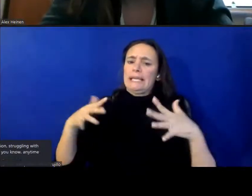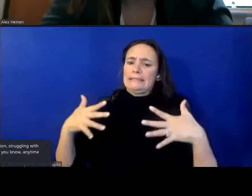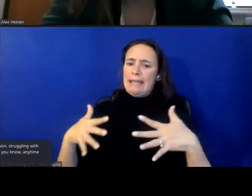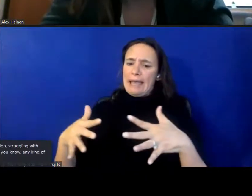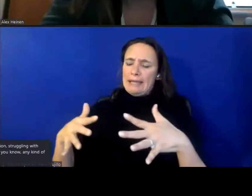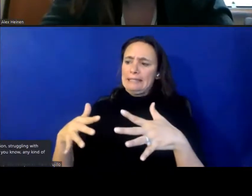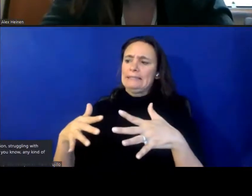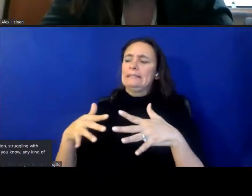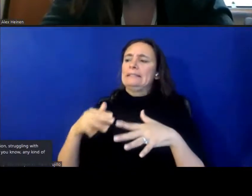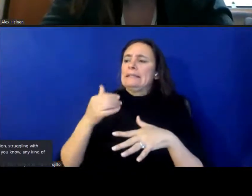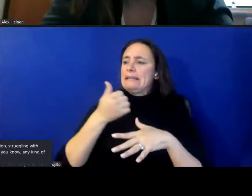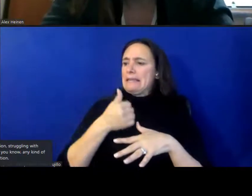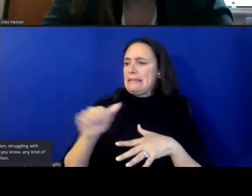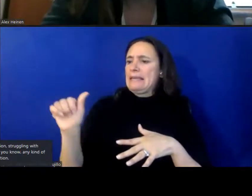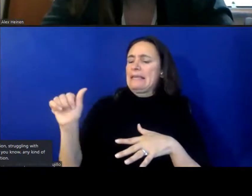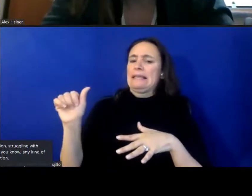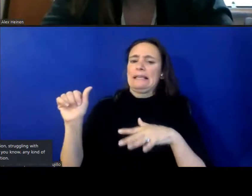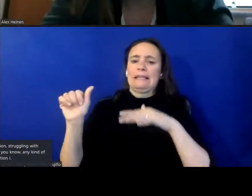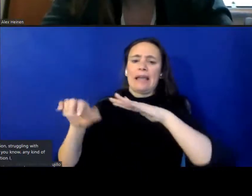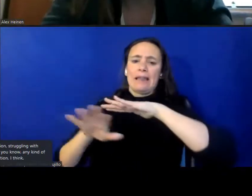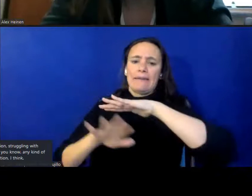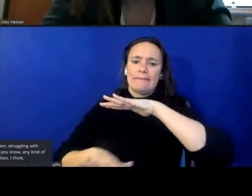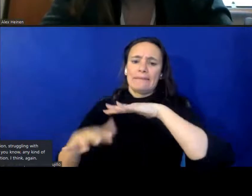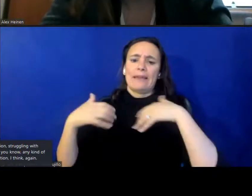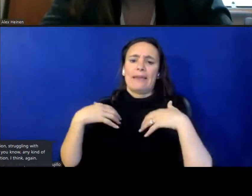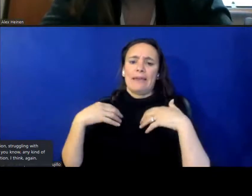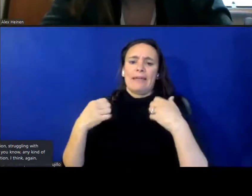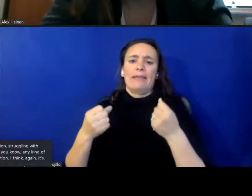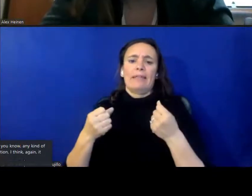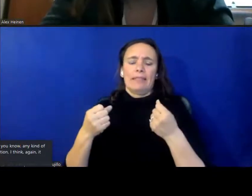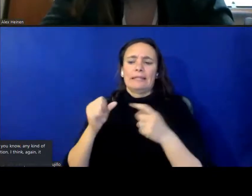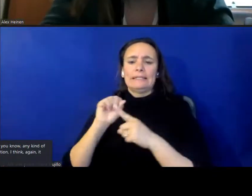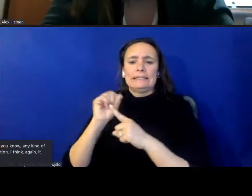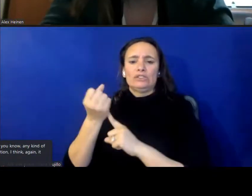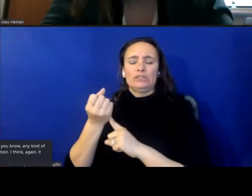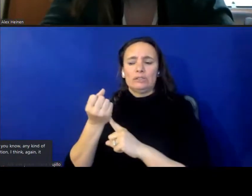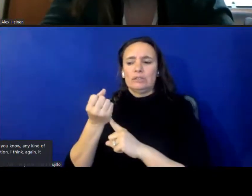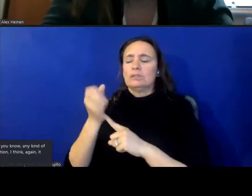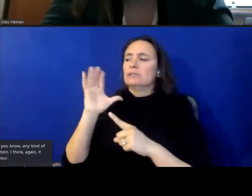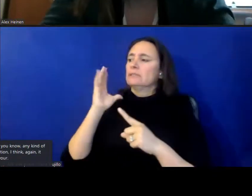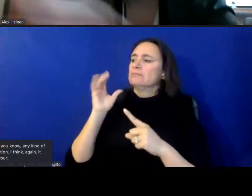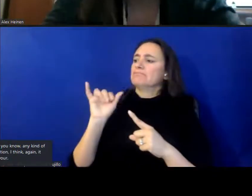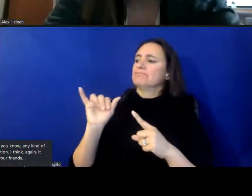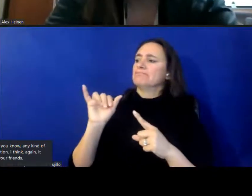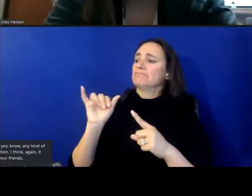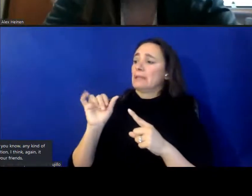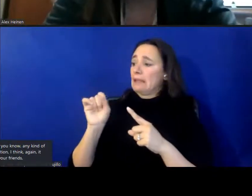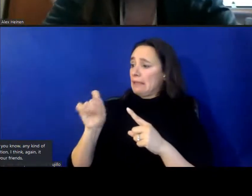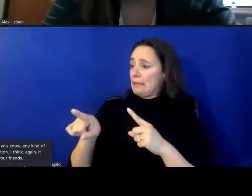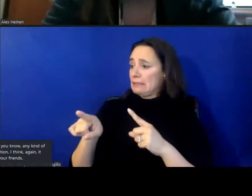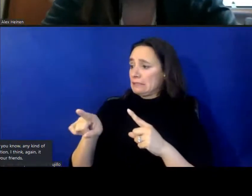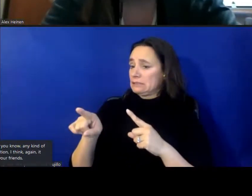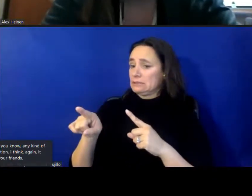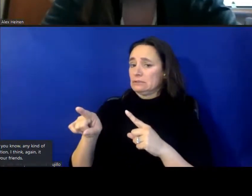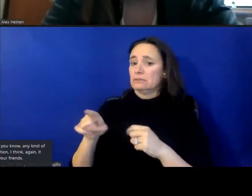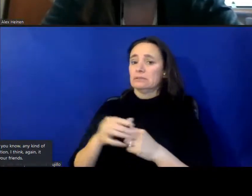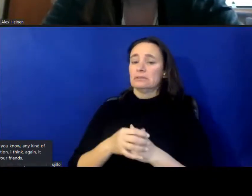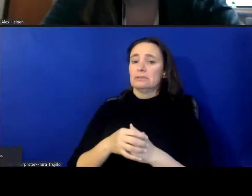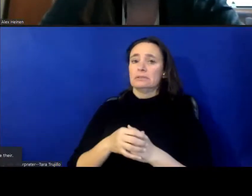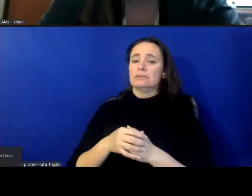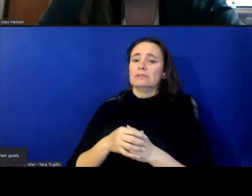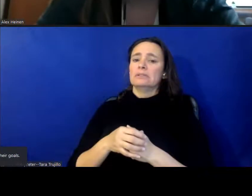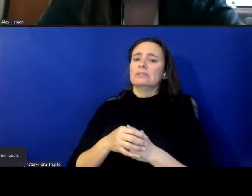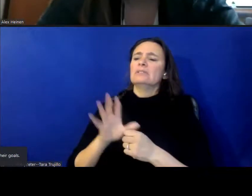of underlying health condition, I think, again, it starts with you asking your friend, what are